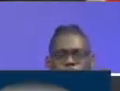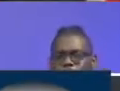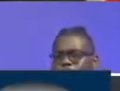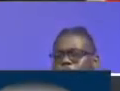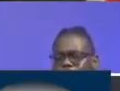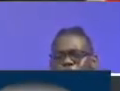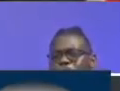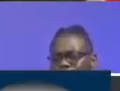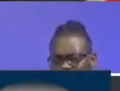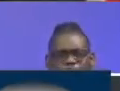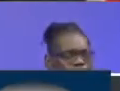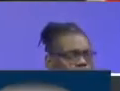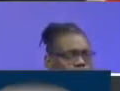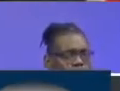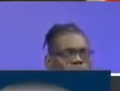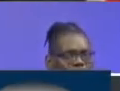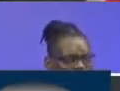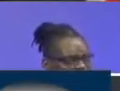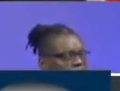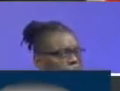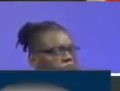for discipline.